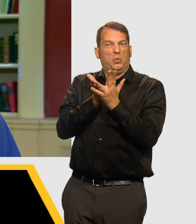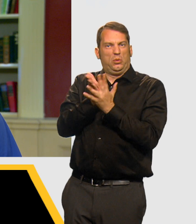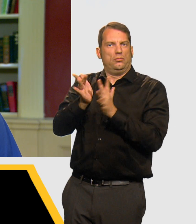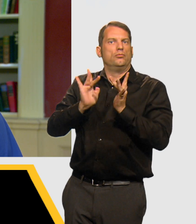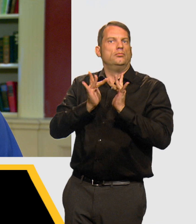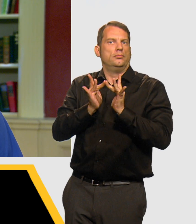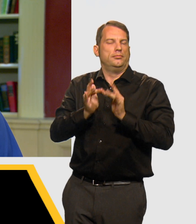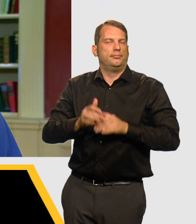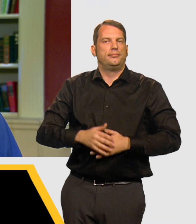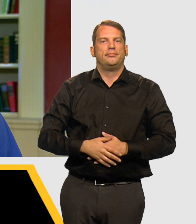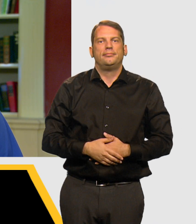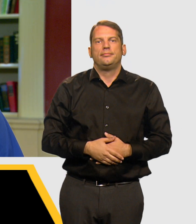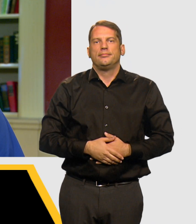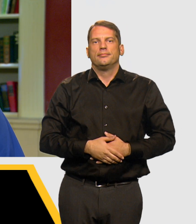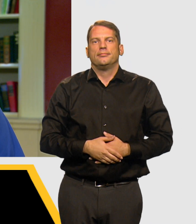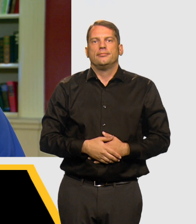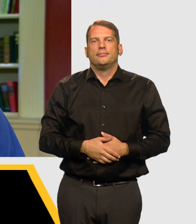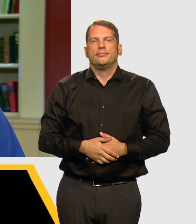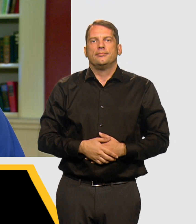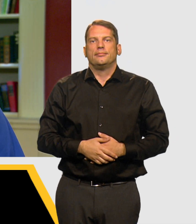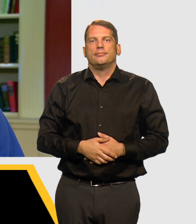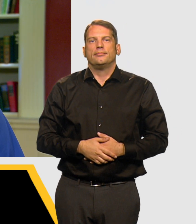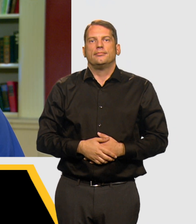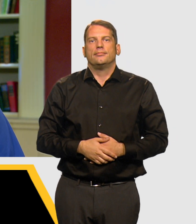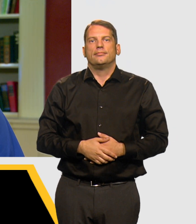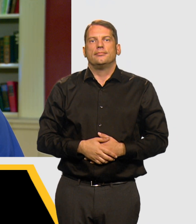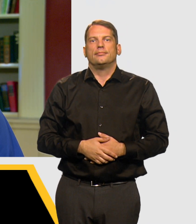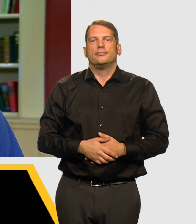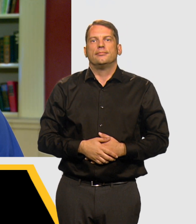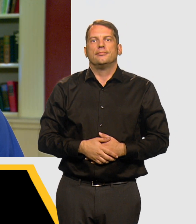request, visit this website,